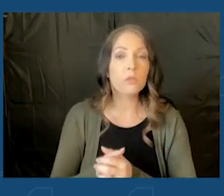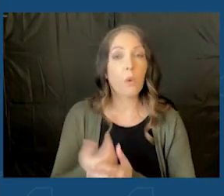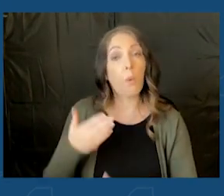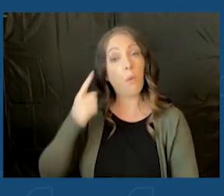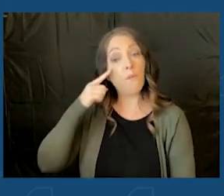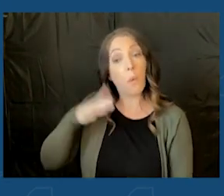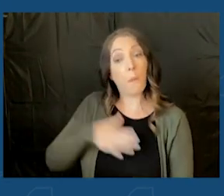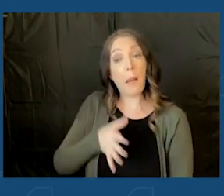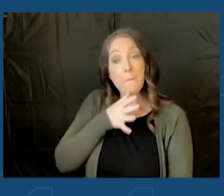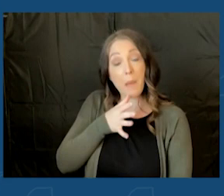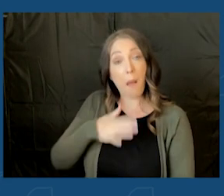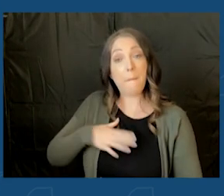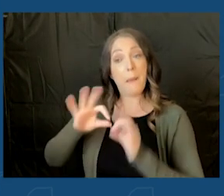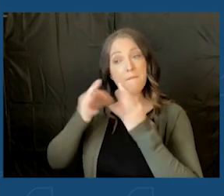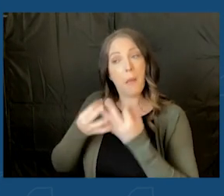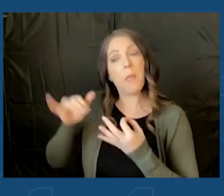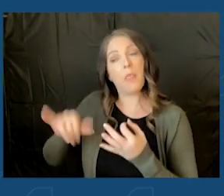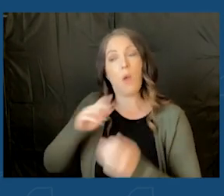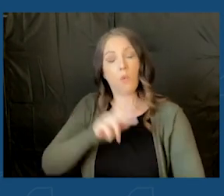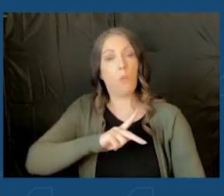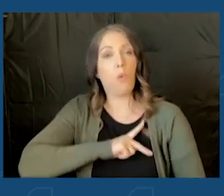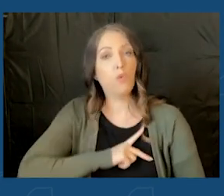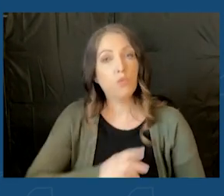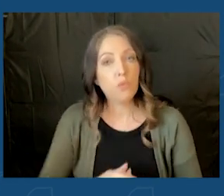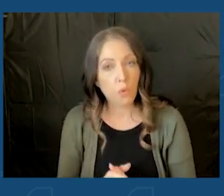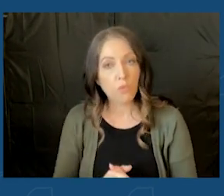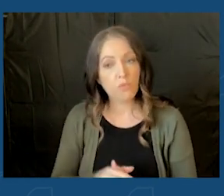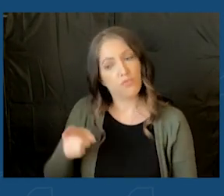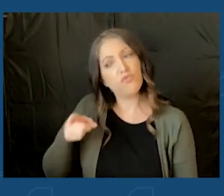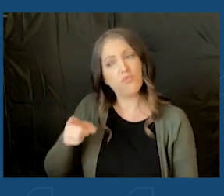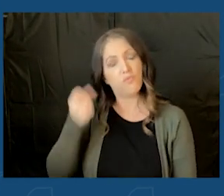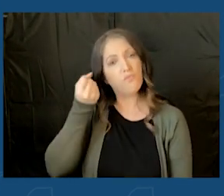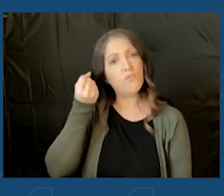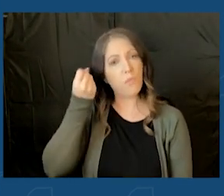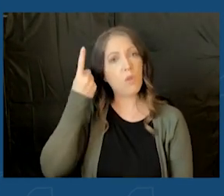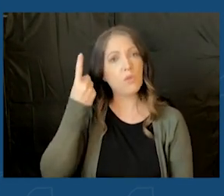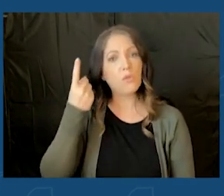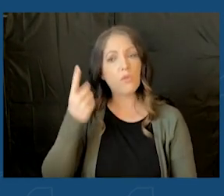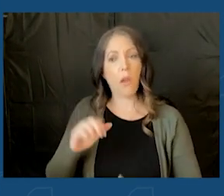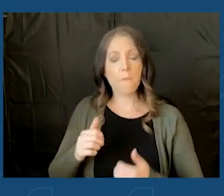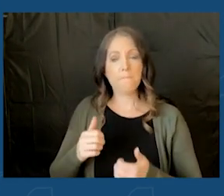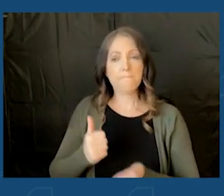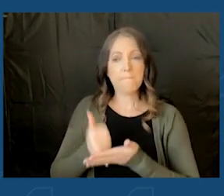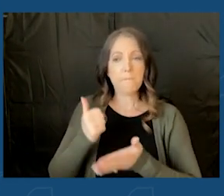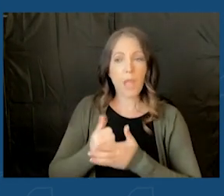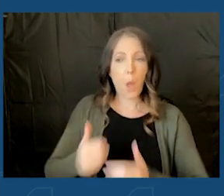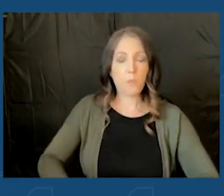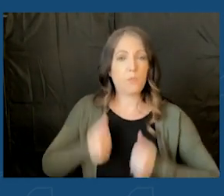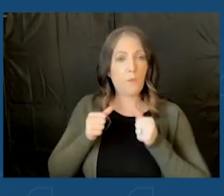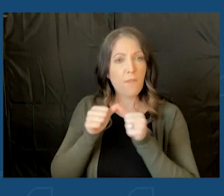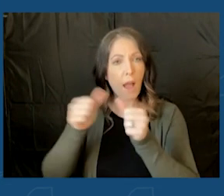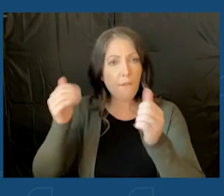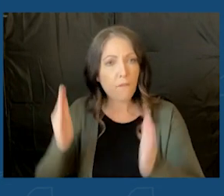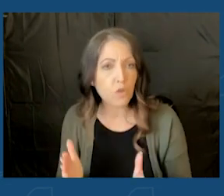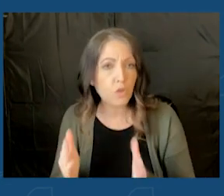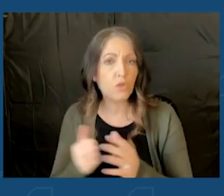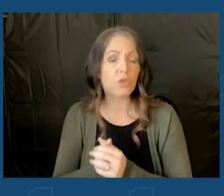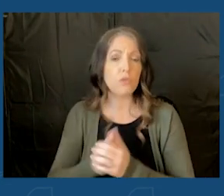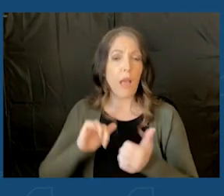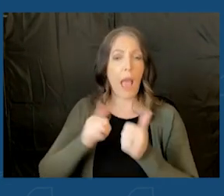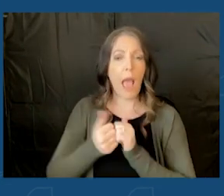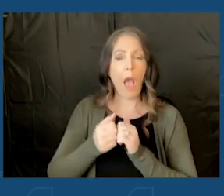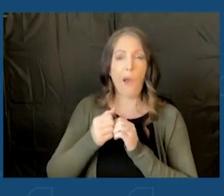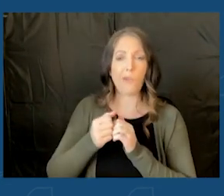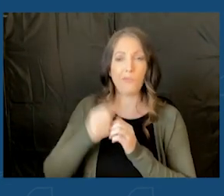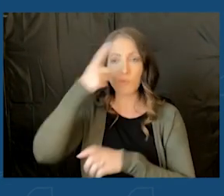cause. And she understood how to help survivors and understand the impact of trauma on individual lives. And we worked together to form